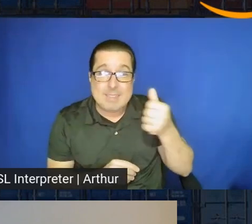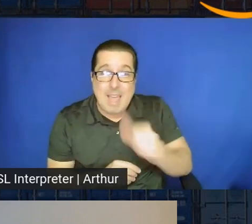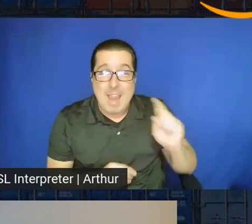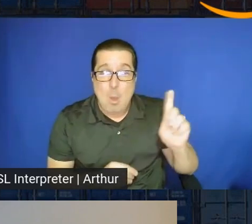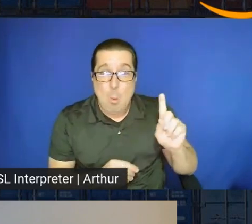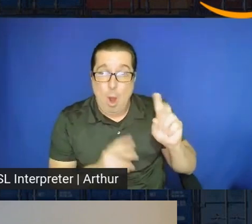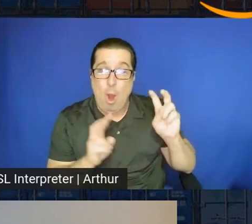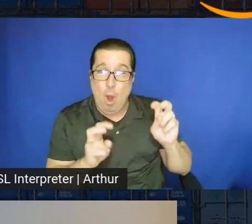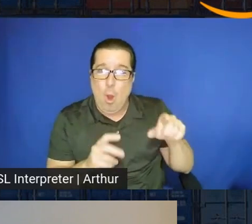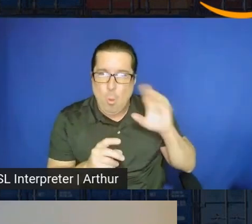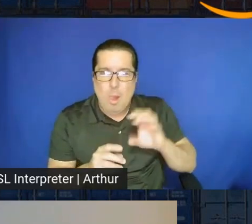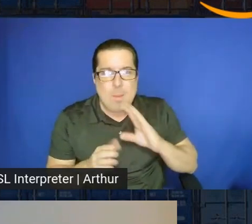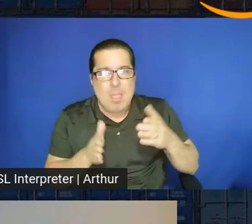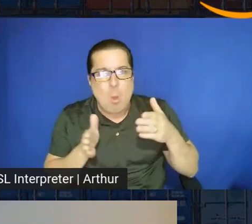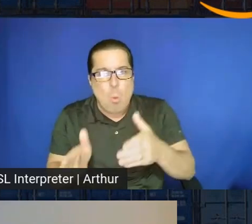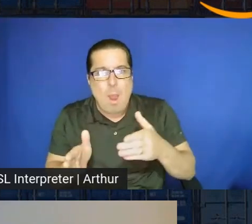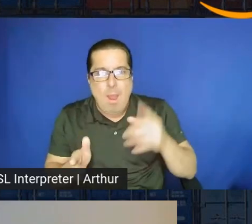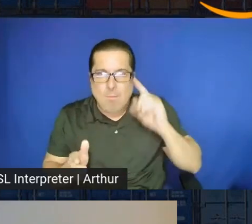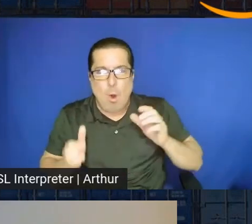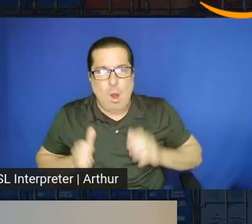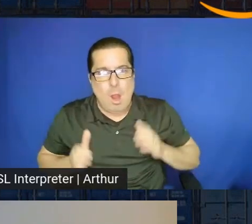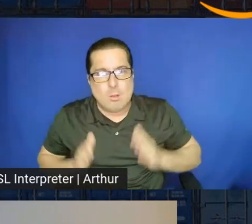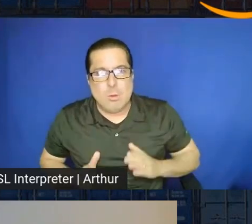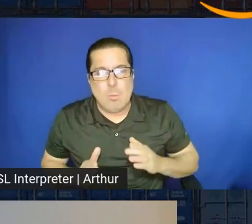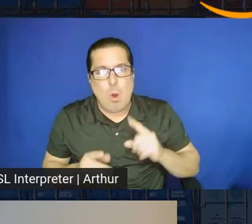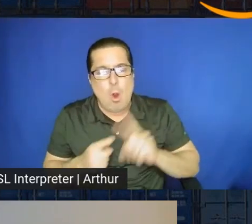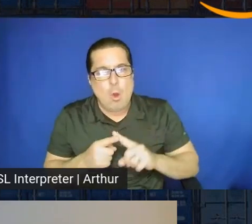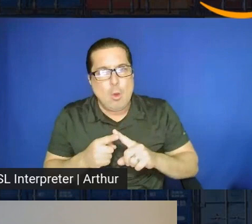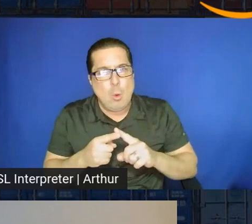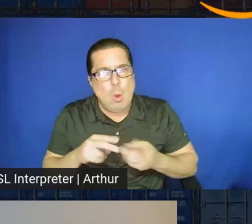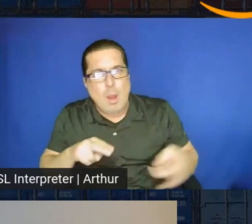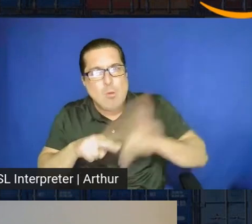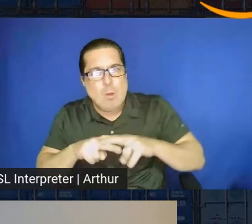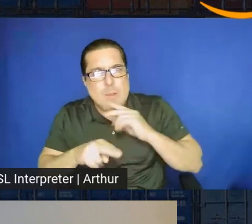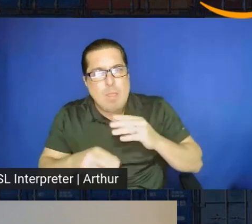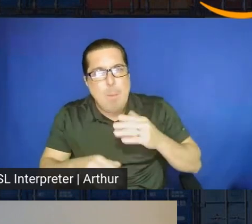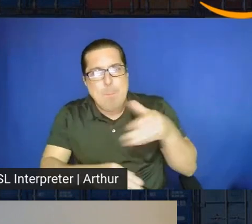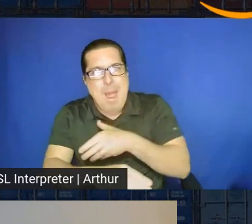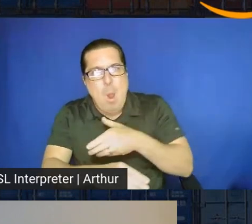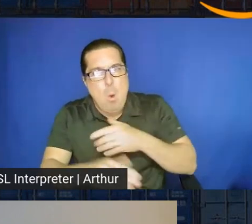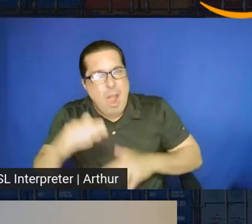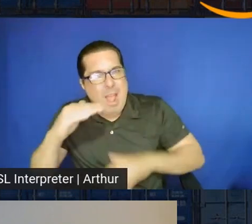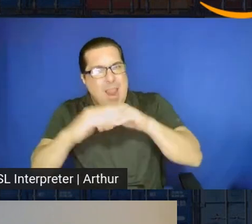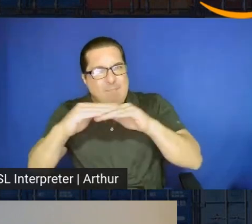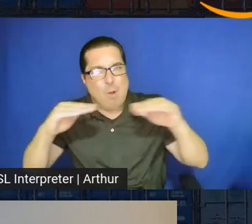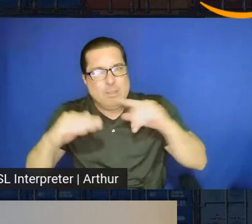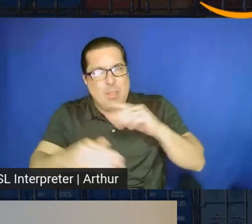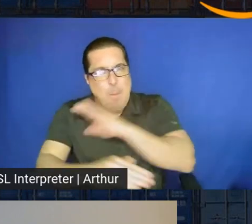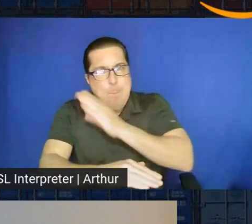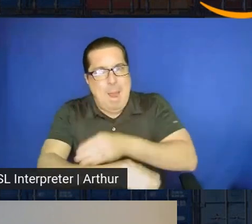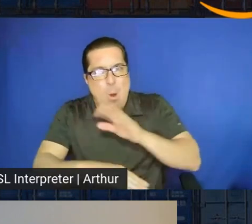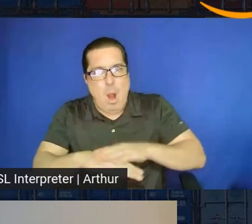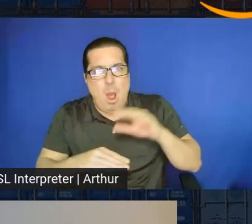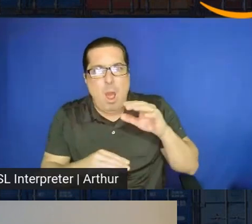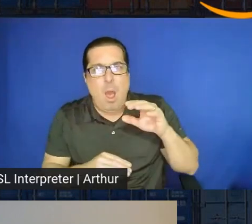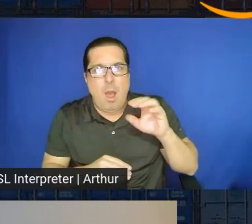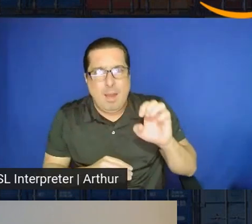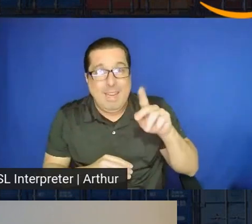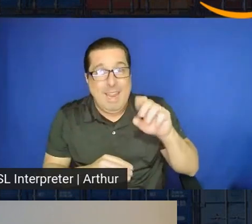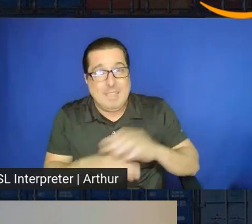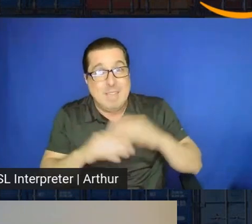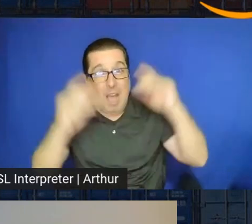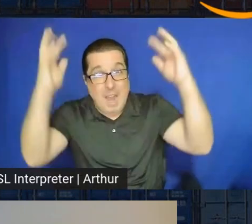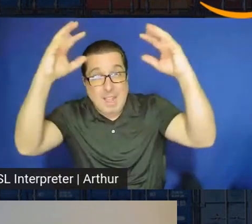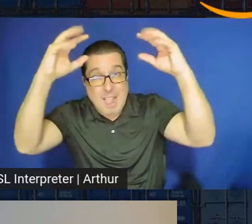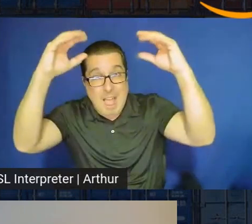way for customers to leverage the power of EKS on the cloud, but on their own infrastructure, right? And